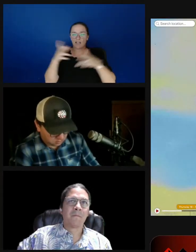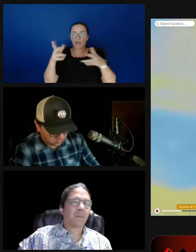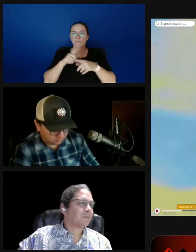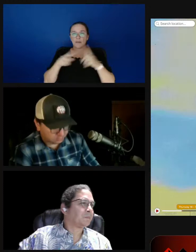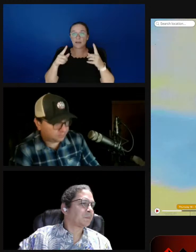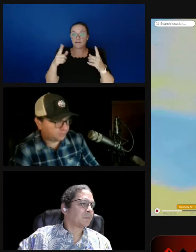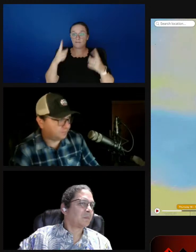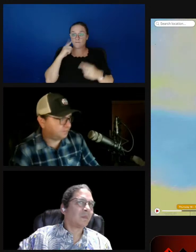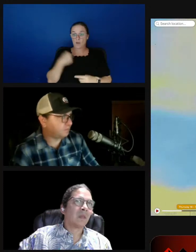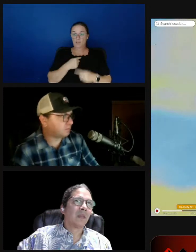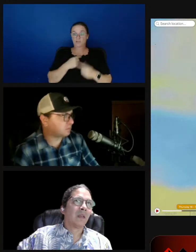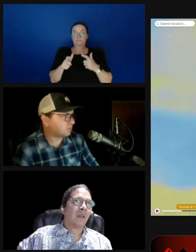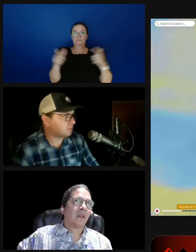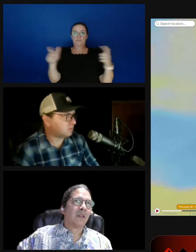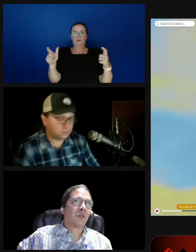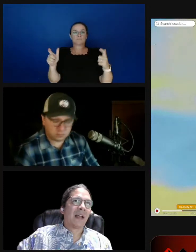on.